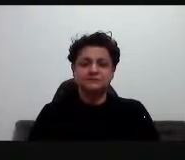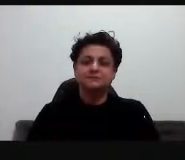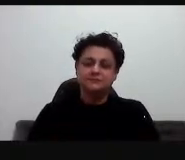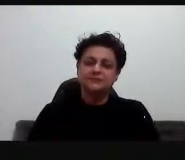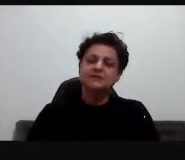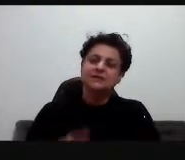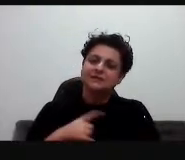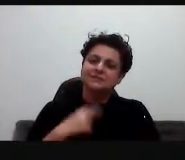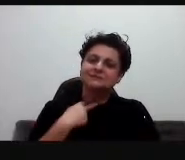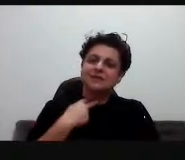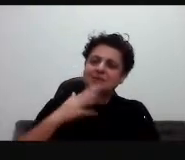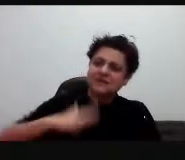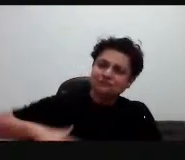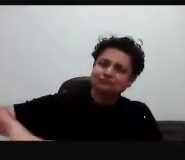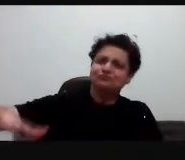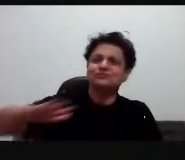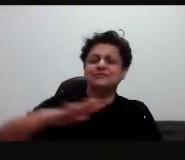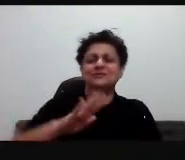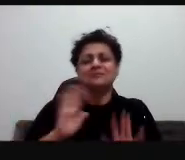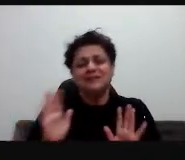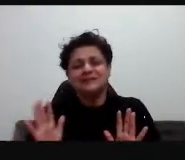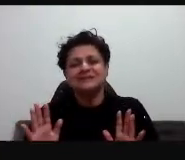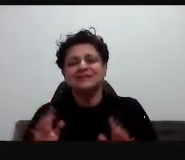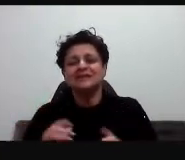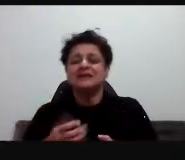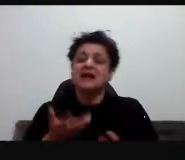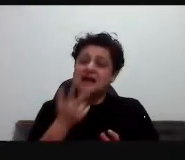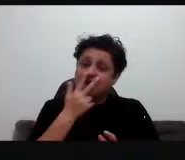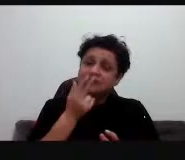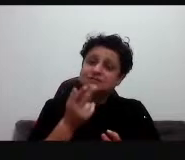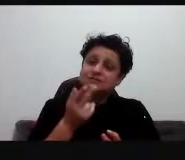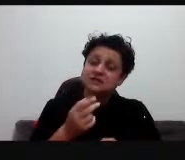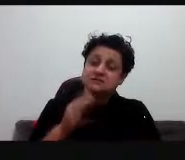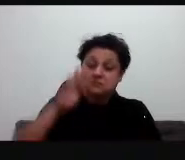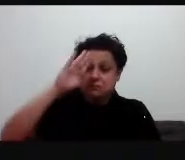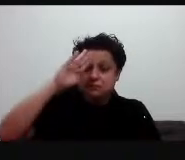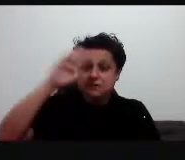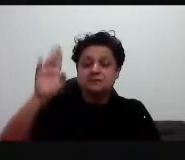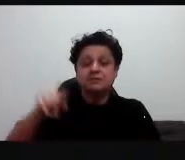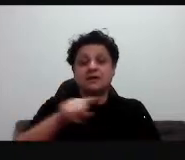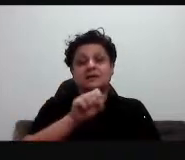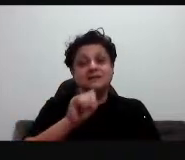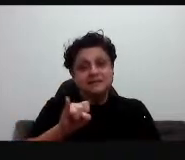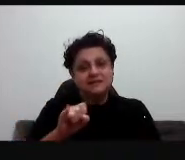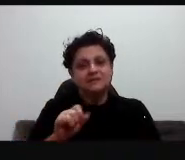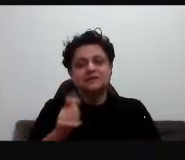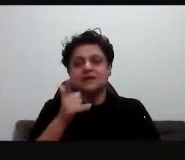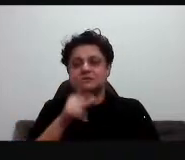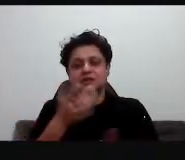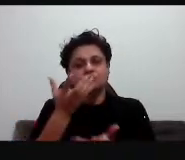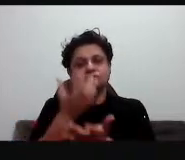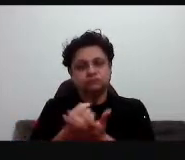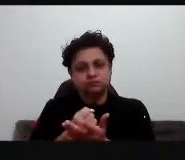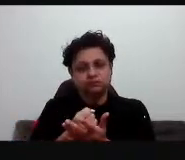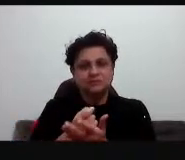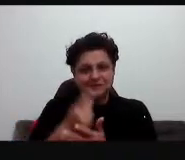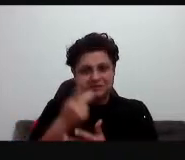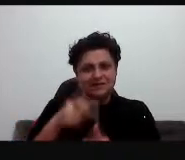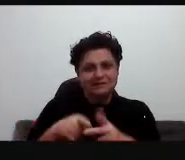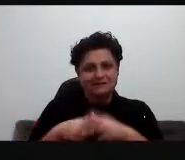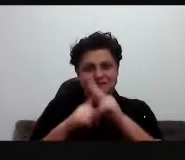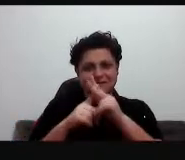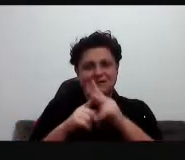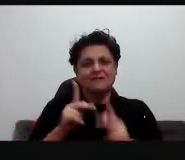think the key is actually if you download the toolkit, you have a look at it, I recommend